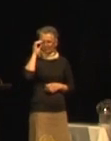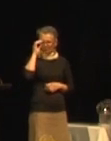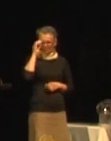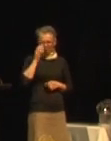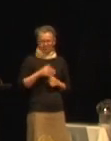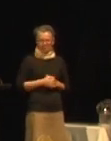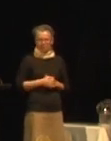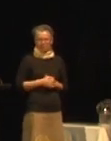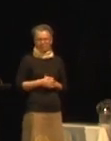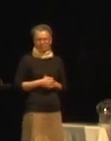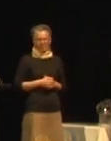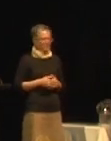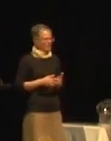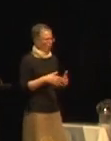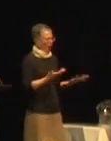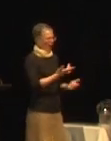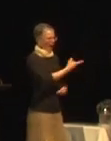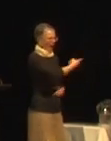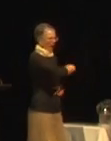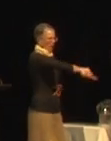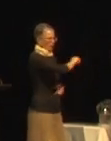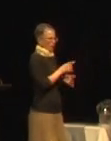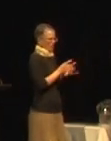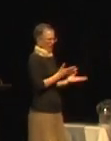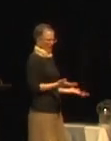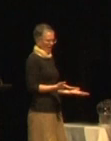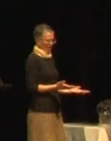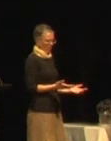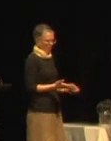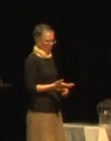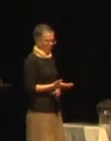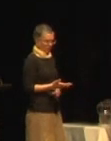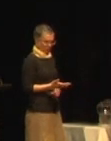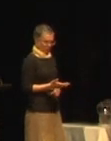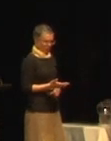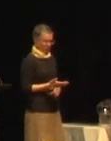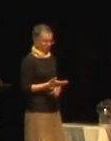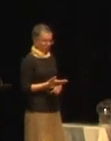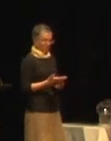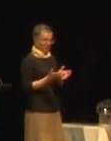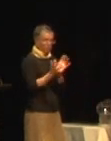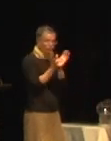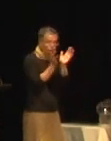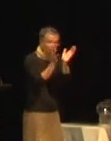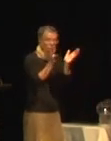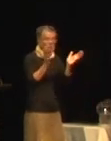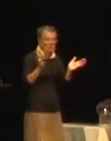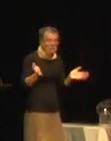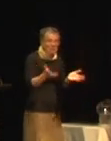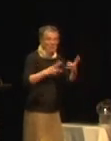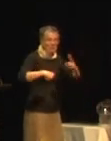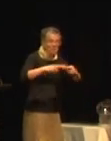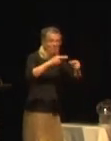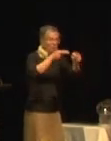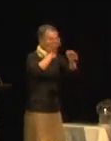So how do you begin doing this? We're not going to wait. We have significant political and financial support to build this